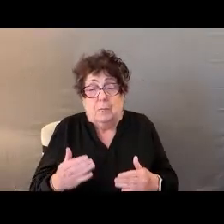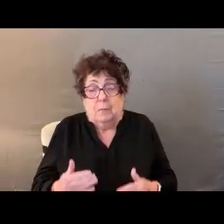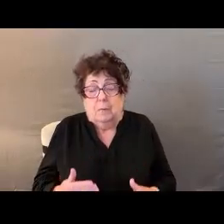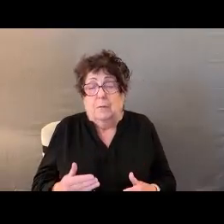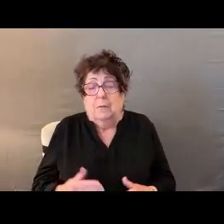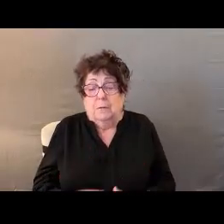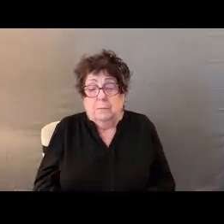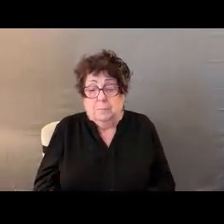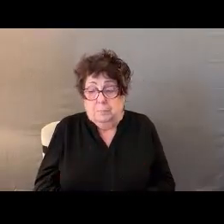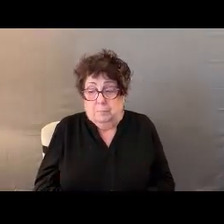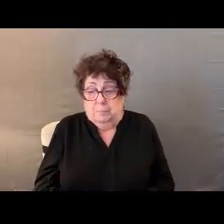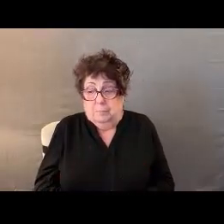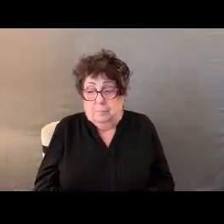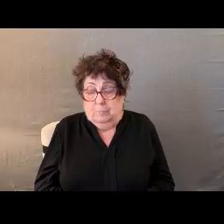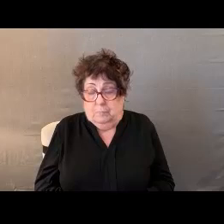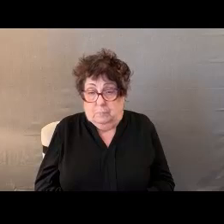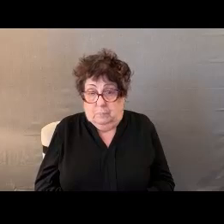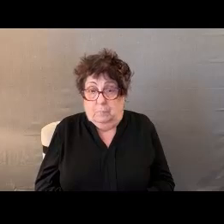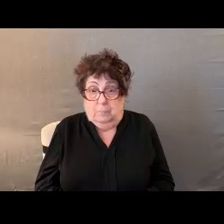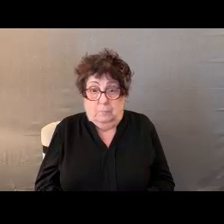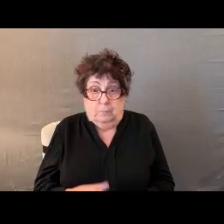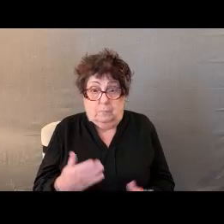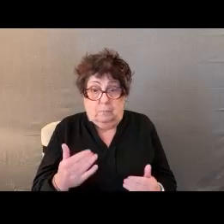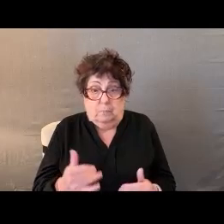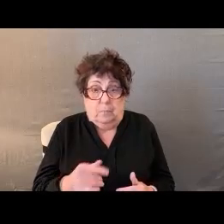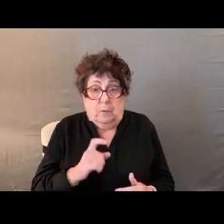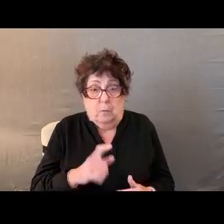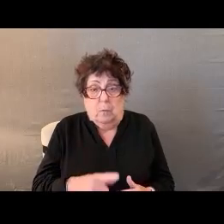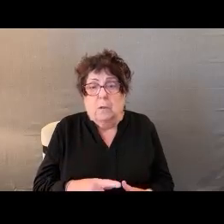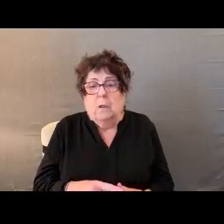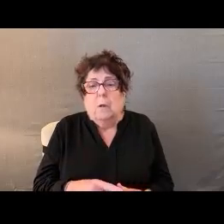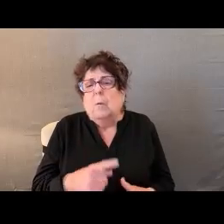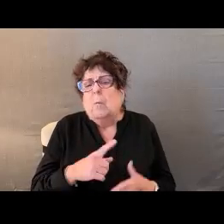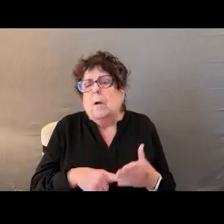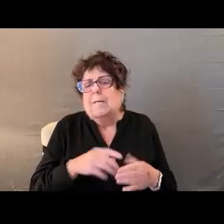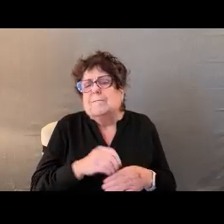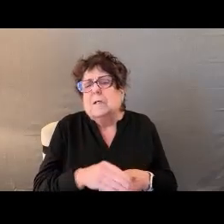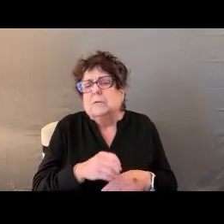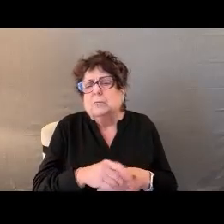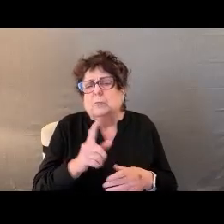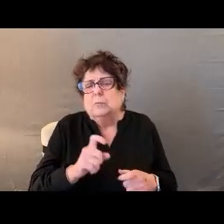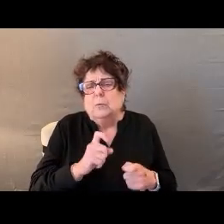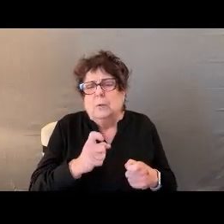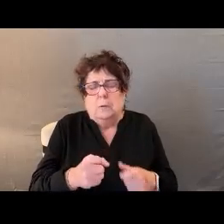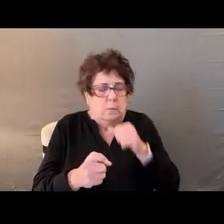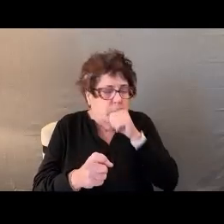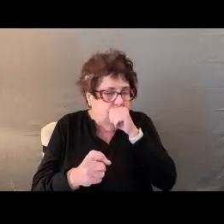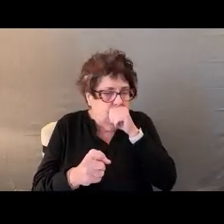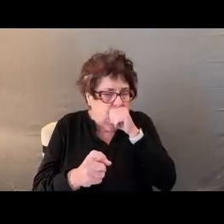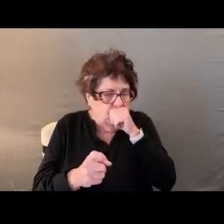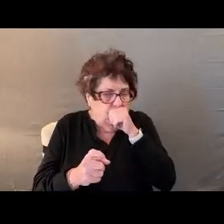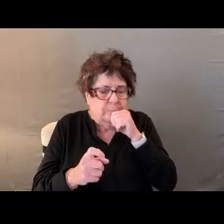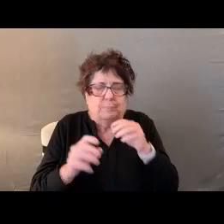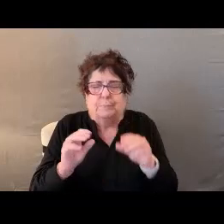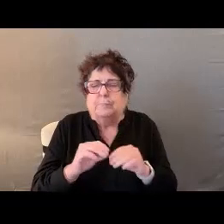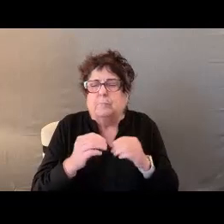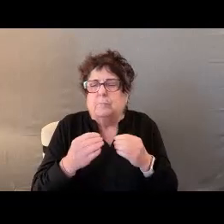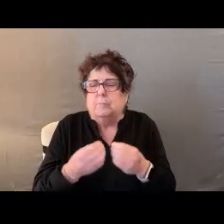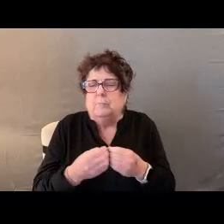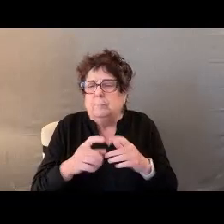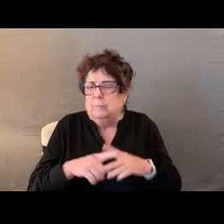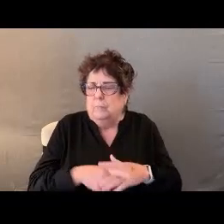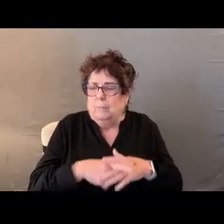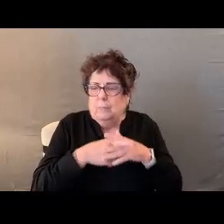panelist question. And what advice would you give to organizations just starting to build a language and disability